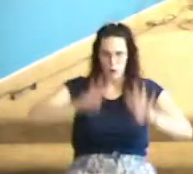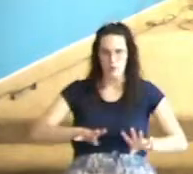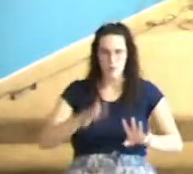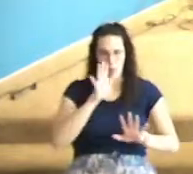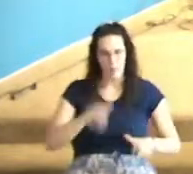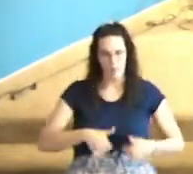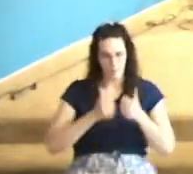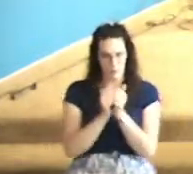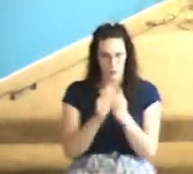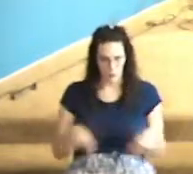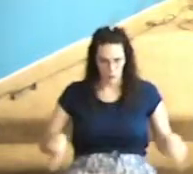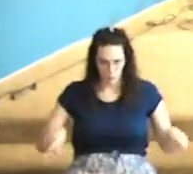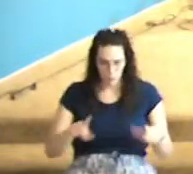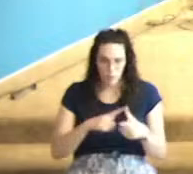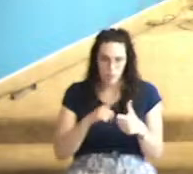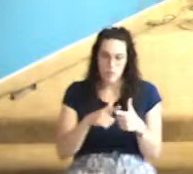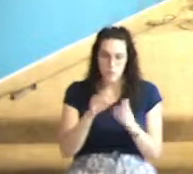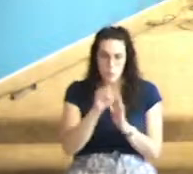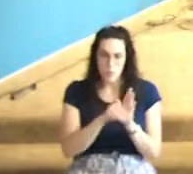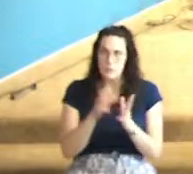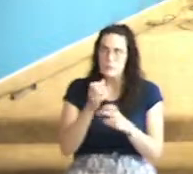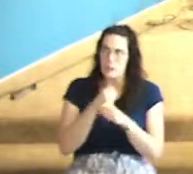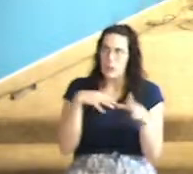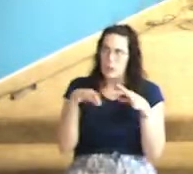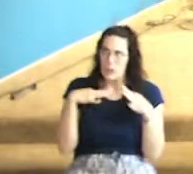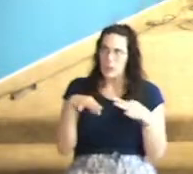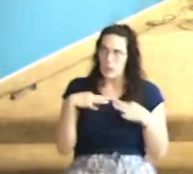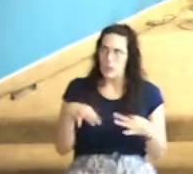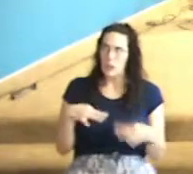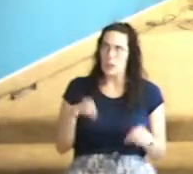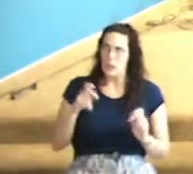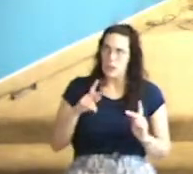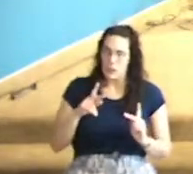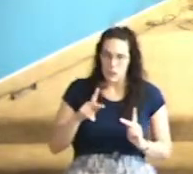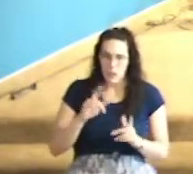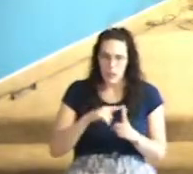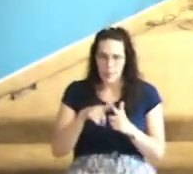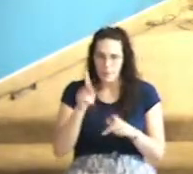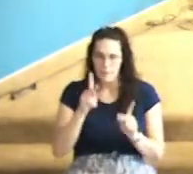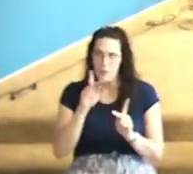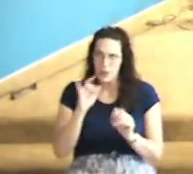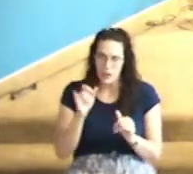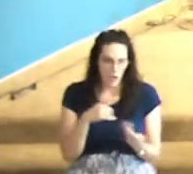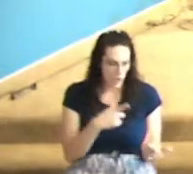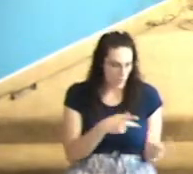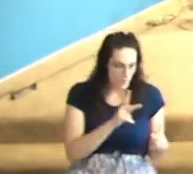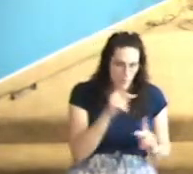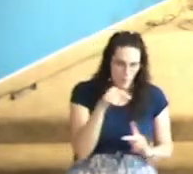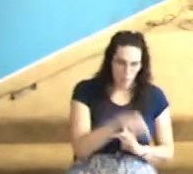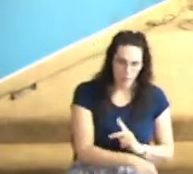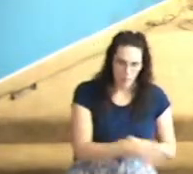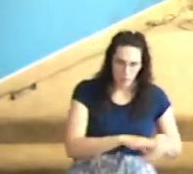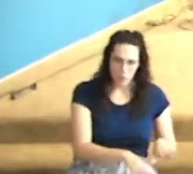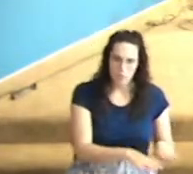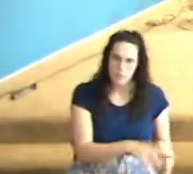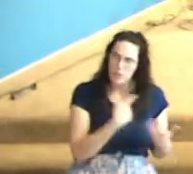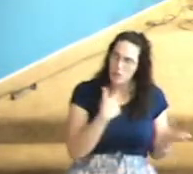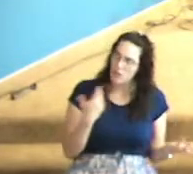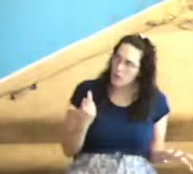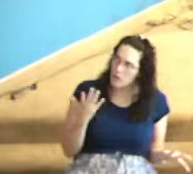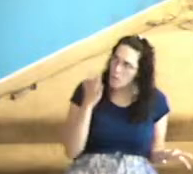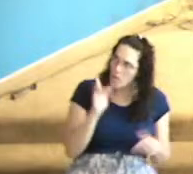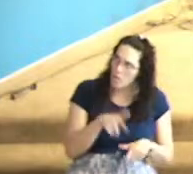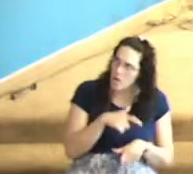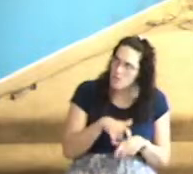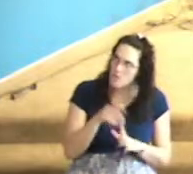you. And so Moses is getting these instructions up on the mountain. The people are like, what's taking him so long? As for this fellow Moses, we